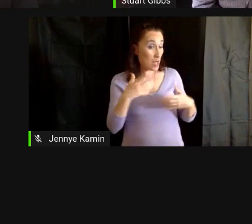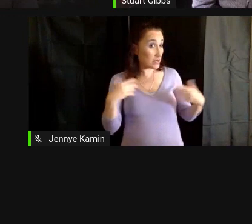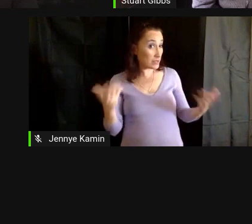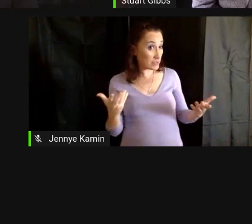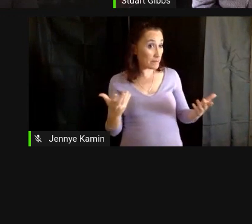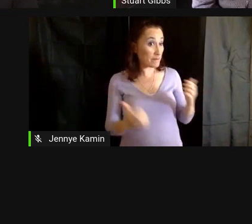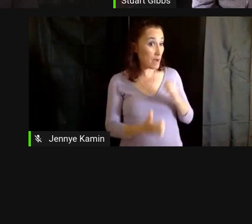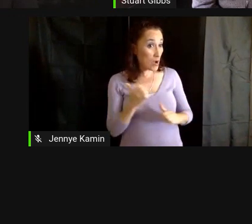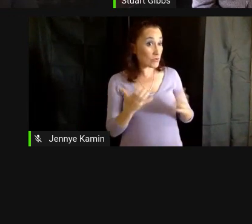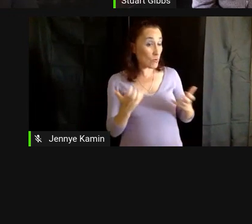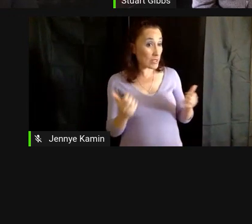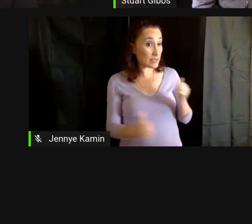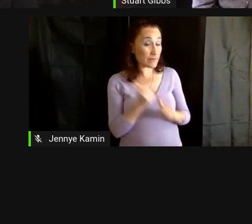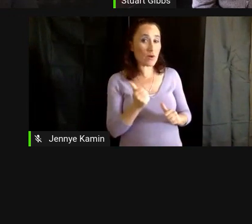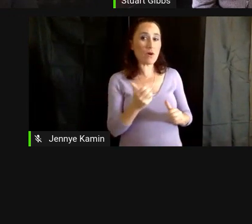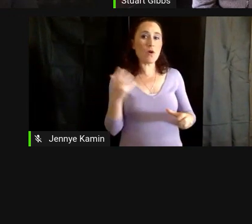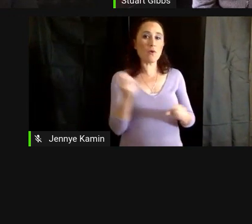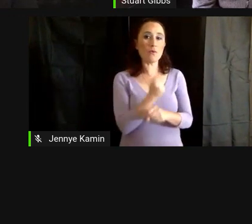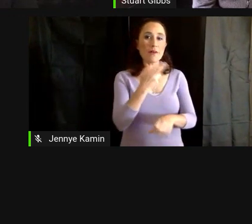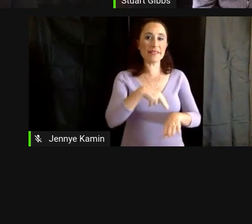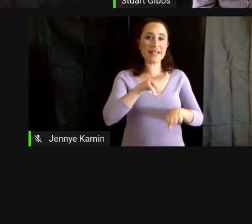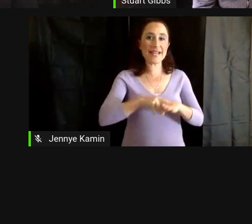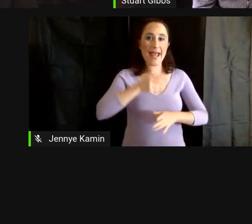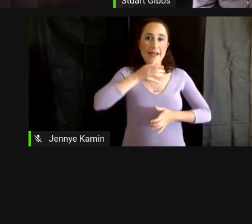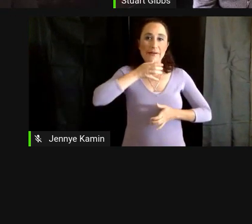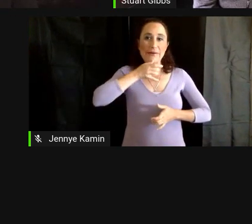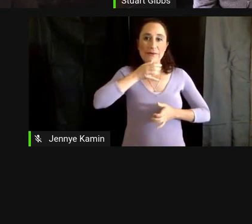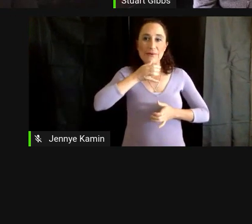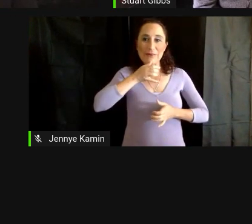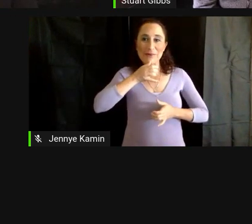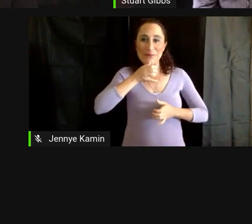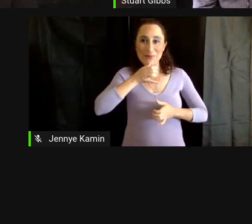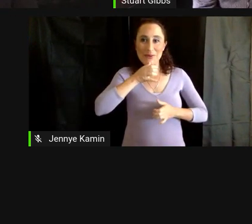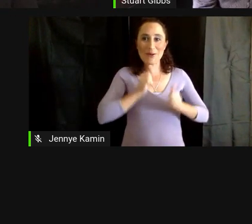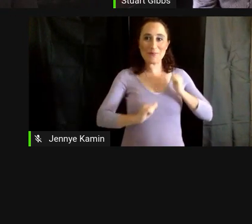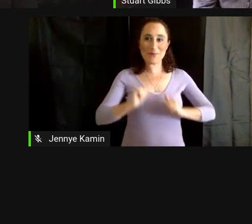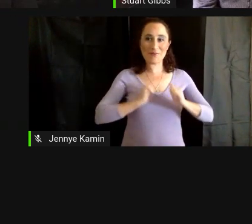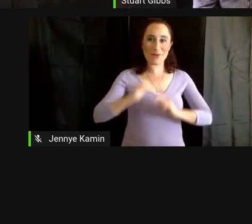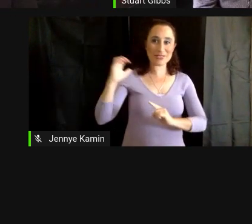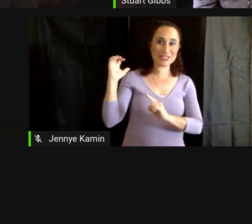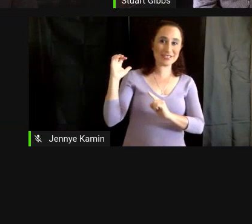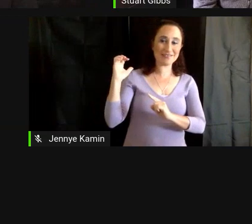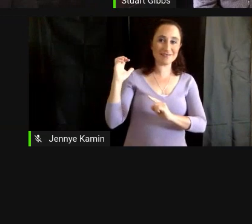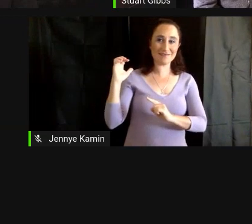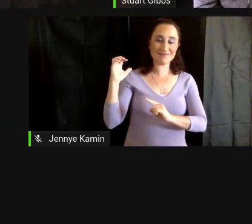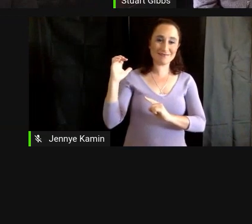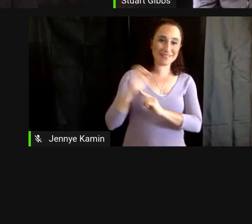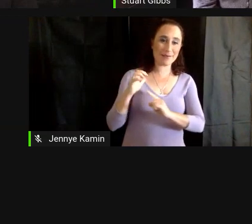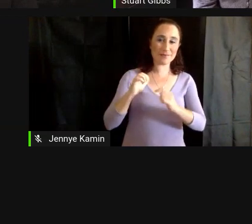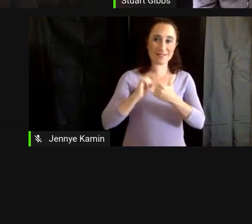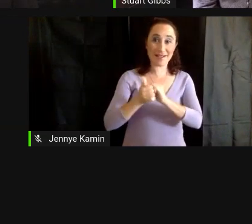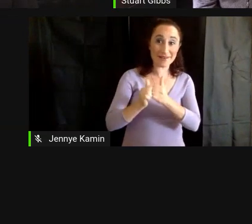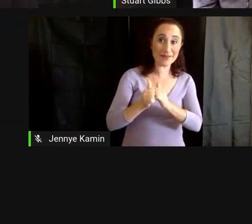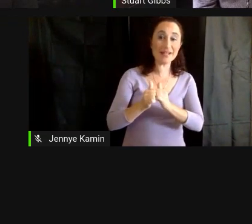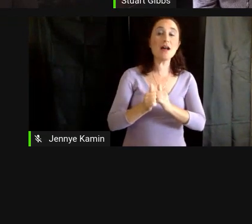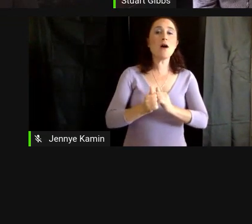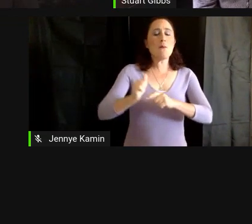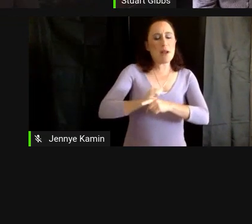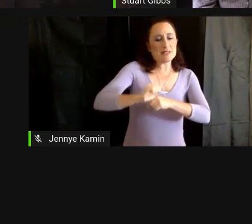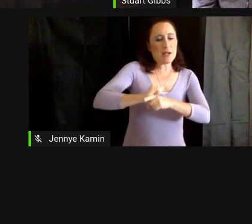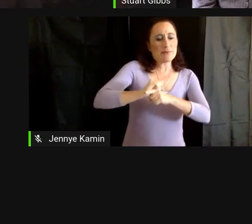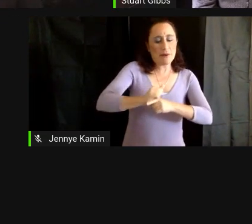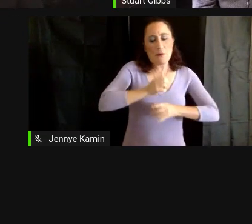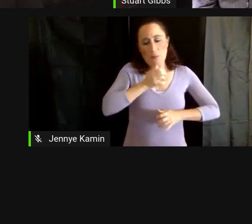is to win the National Recorder Performance Championship. And she practices and practices and